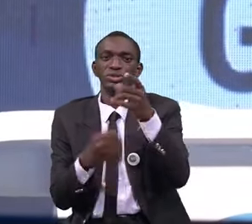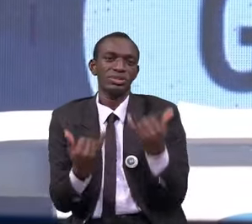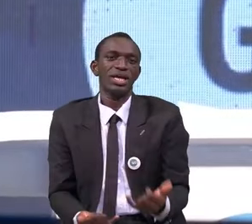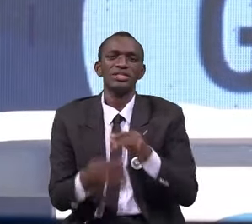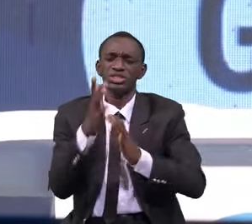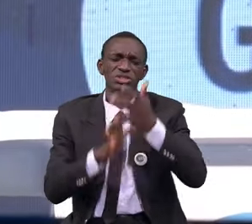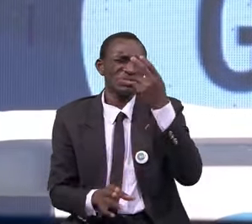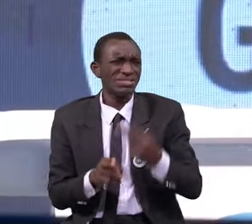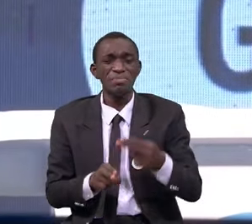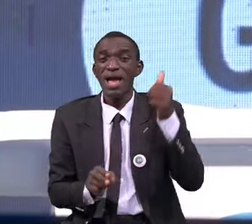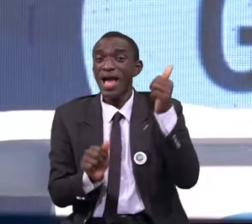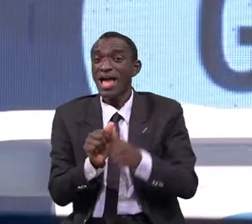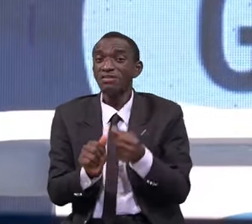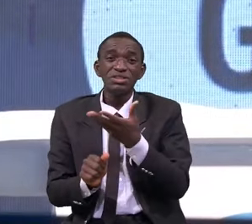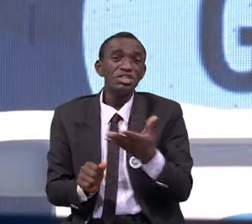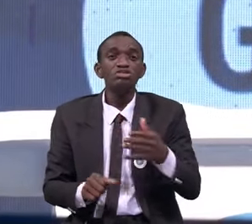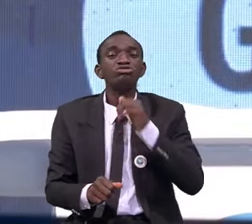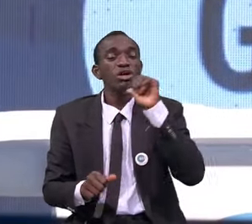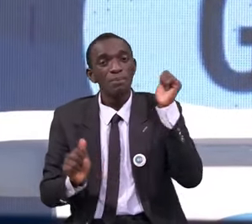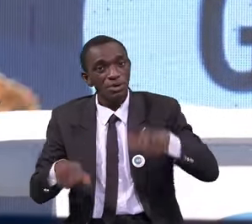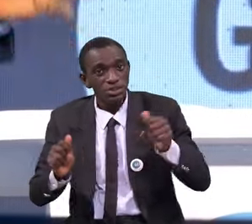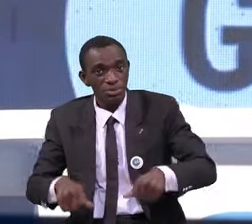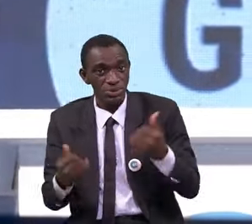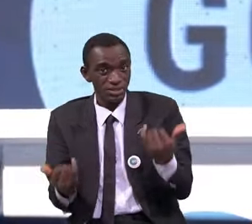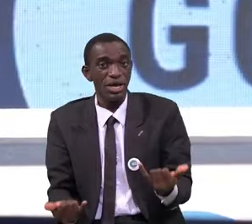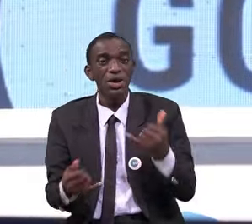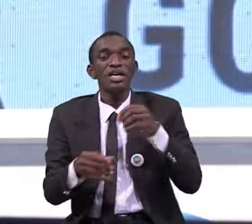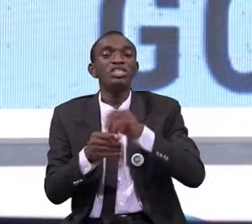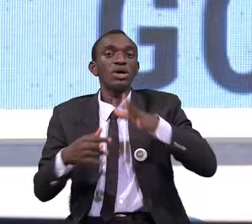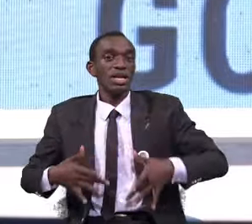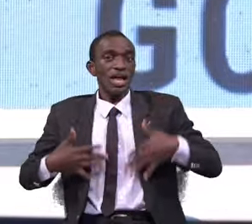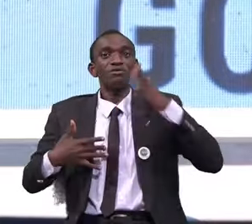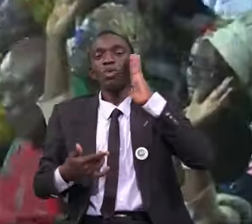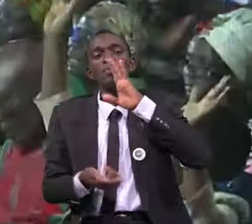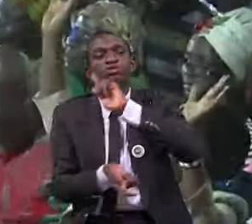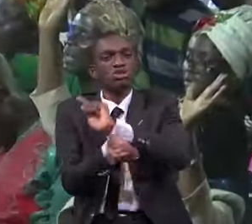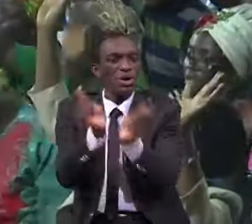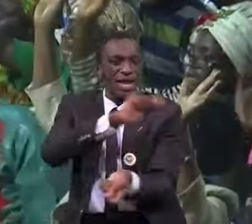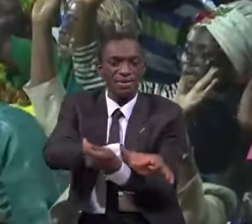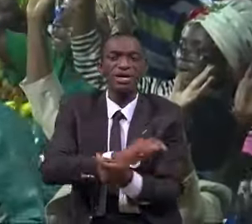Every impossibility in your life will be turned around. It will be possible.